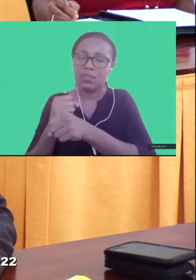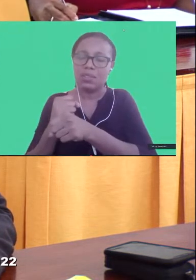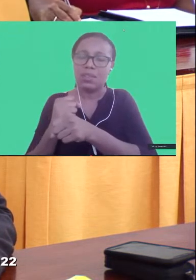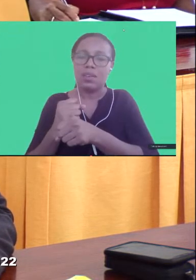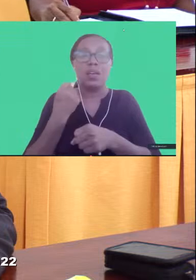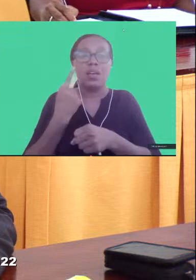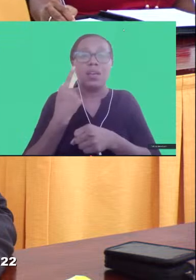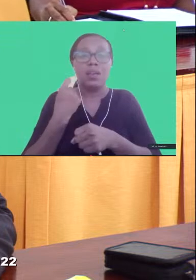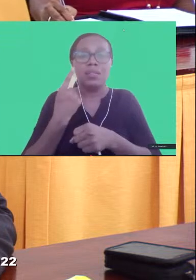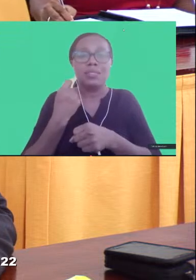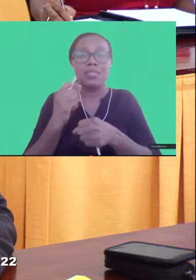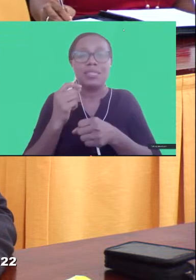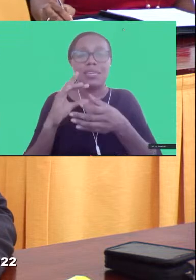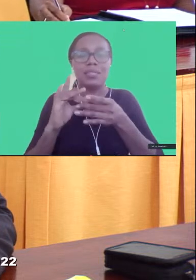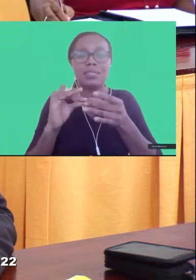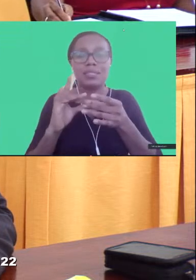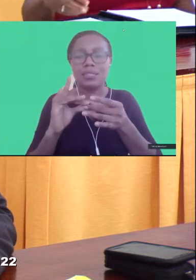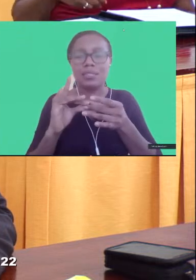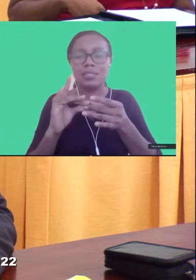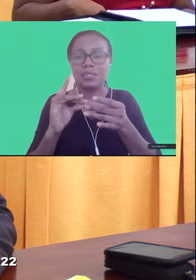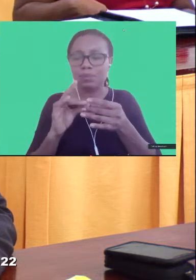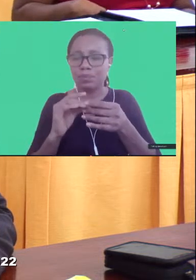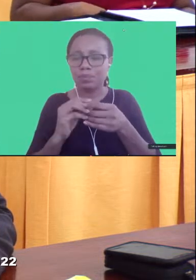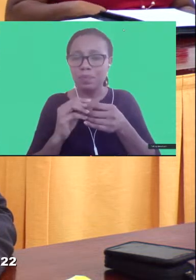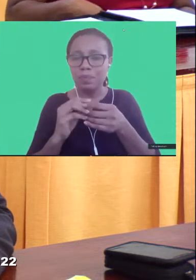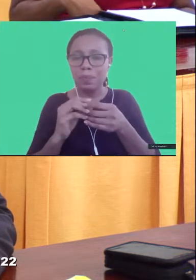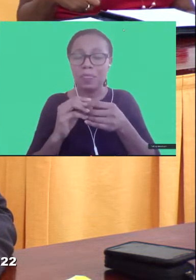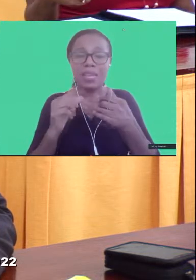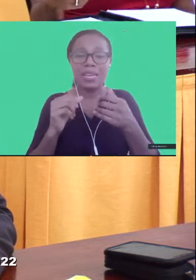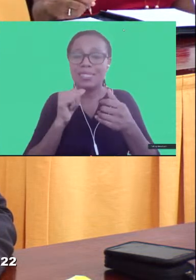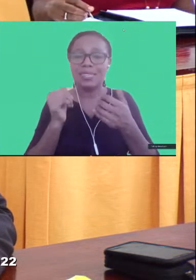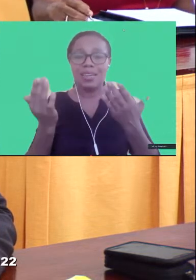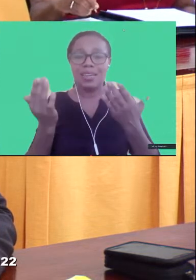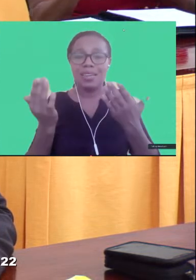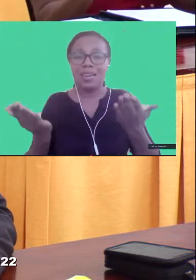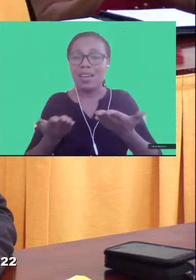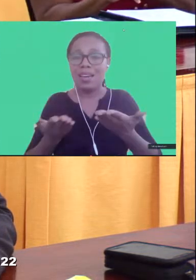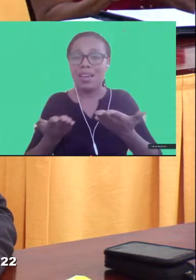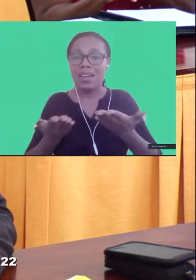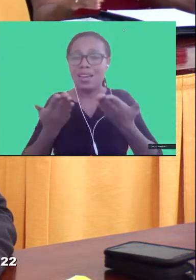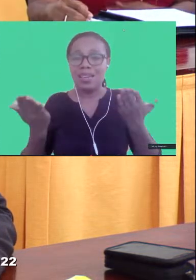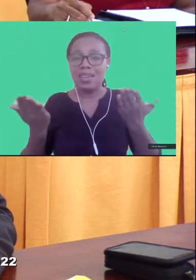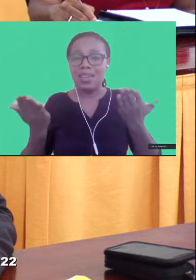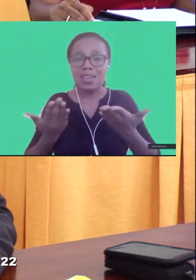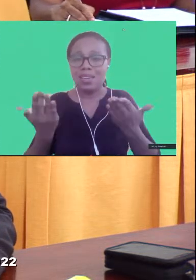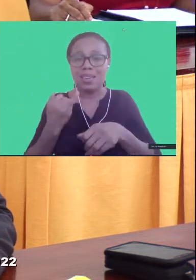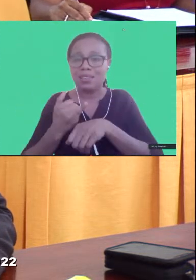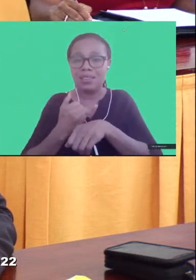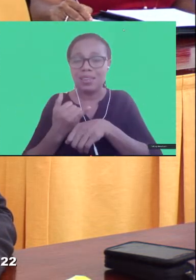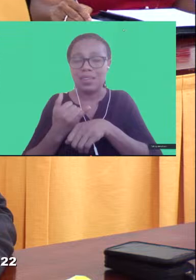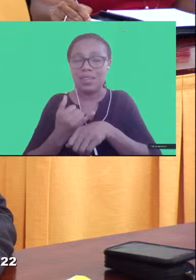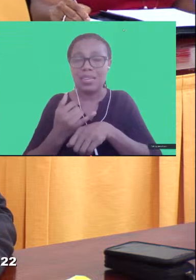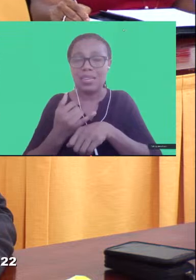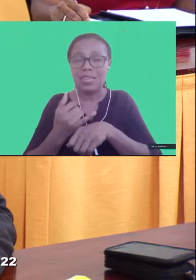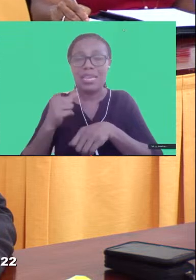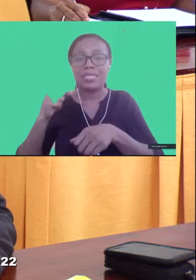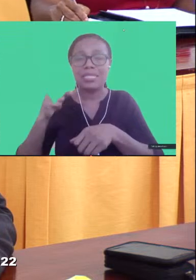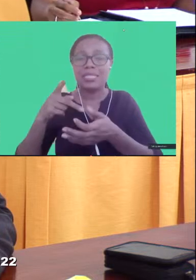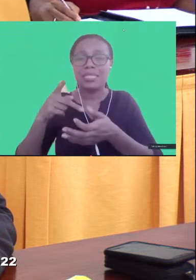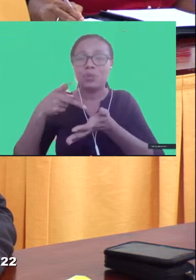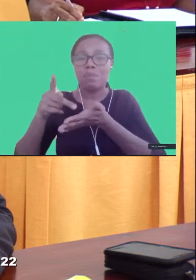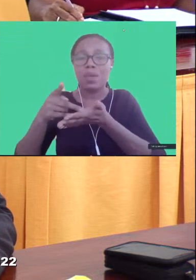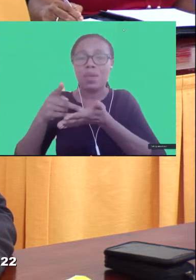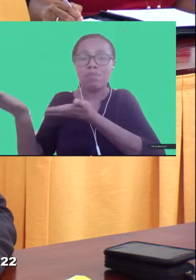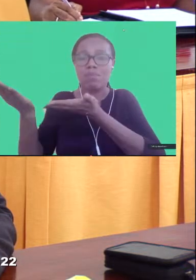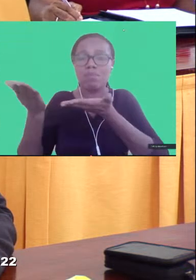and therefore have to be purchased. With regard to the public sector smart energy program, a variety of